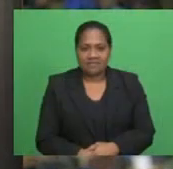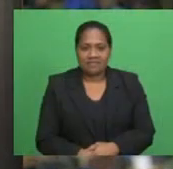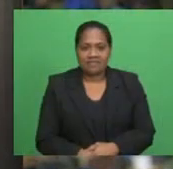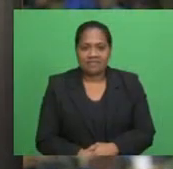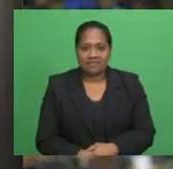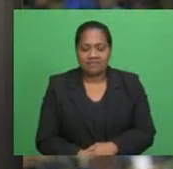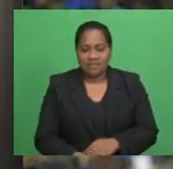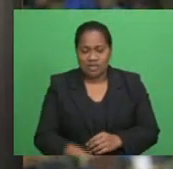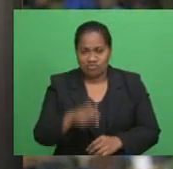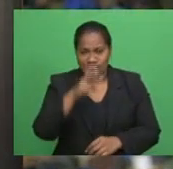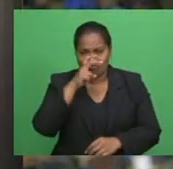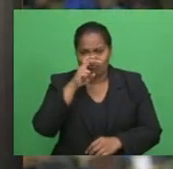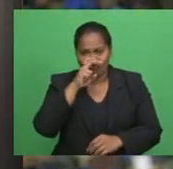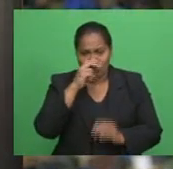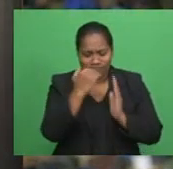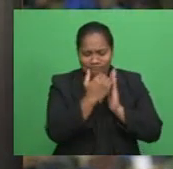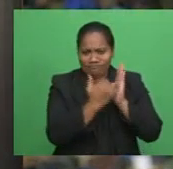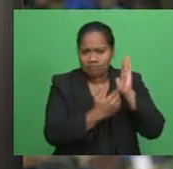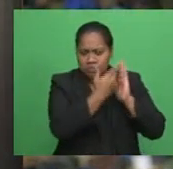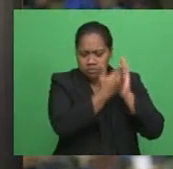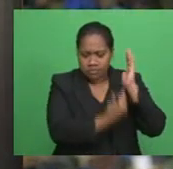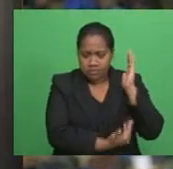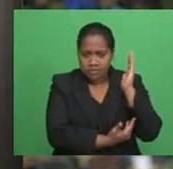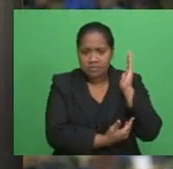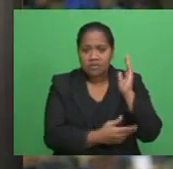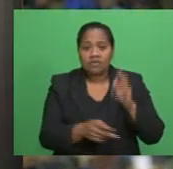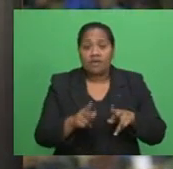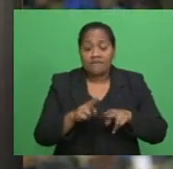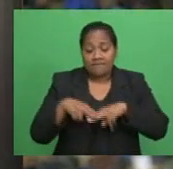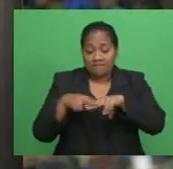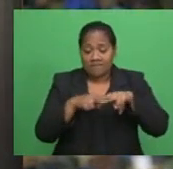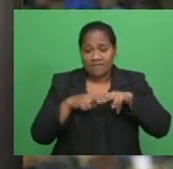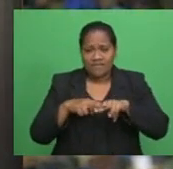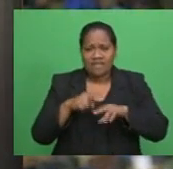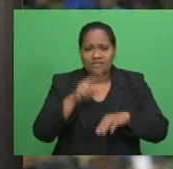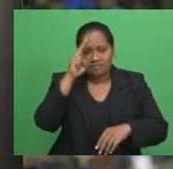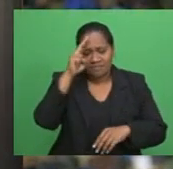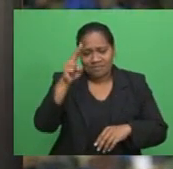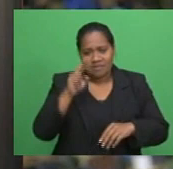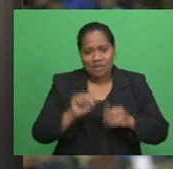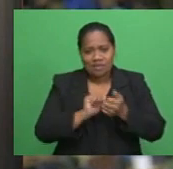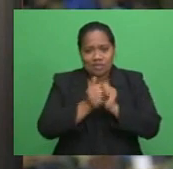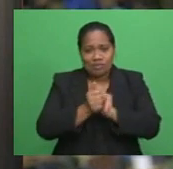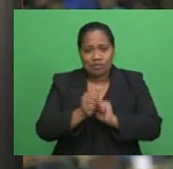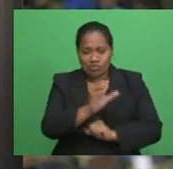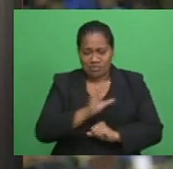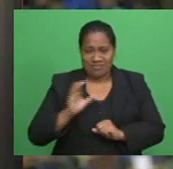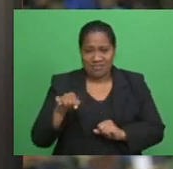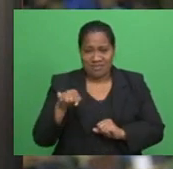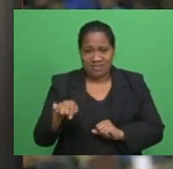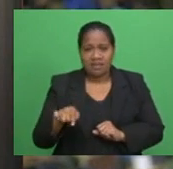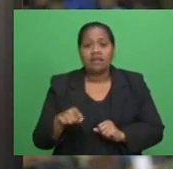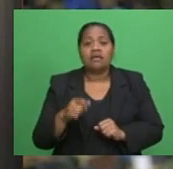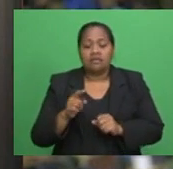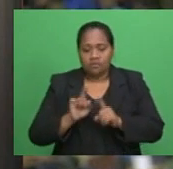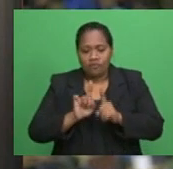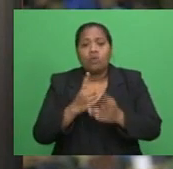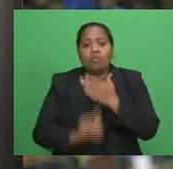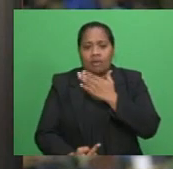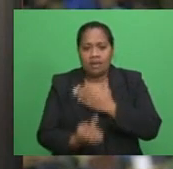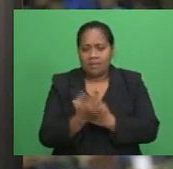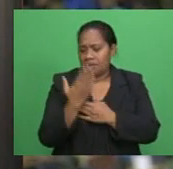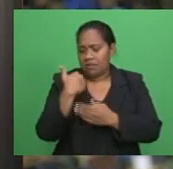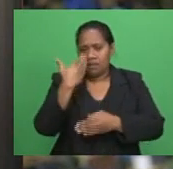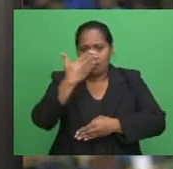Strict measures will be put into place by the Fiji National Sports Commission following what transpired at the Vodafone Premier League match last